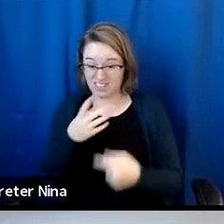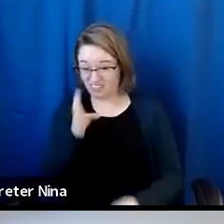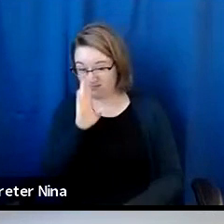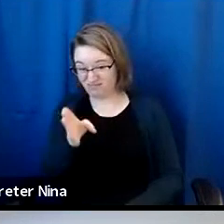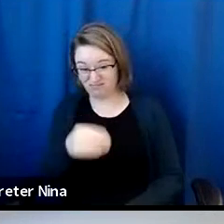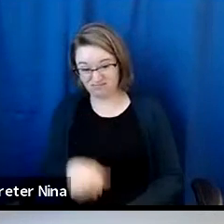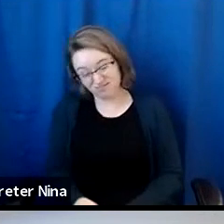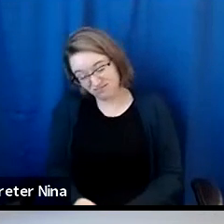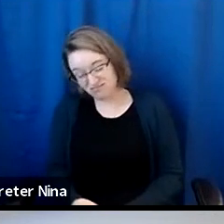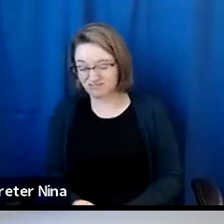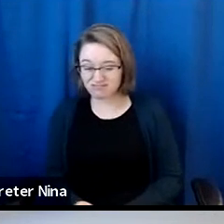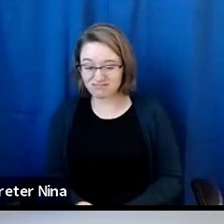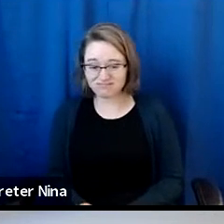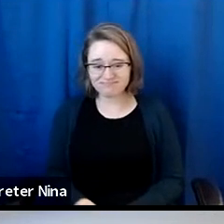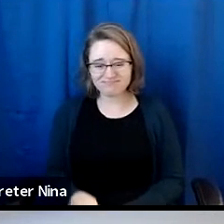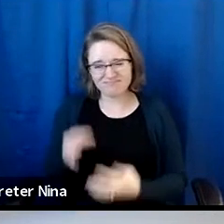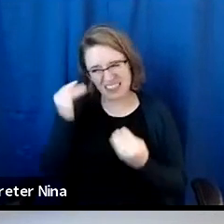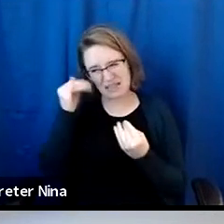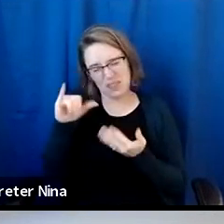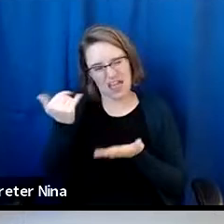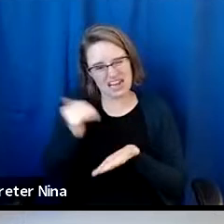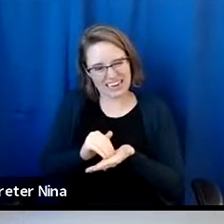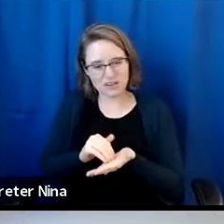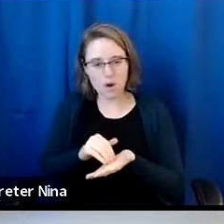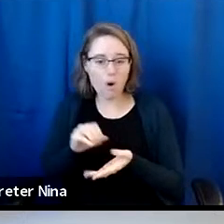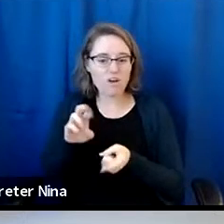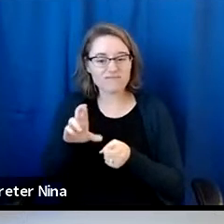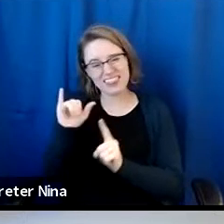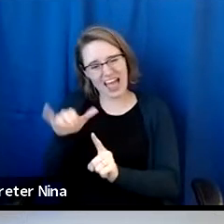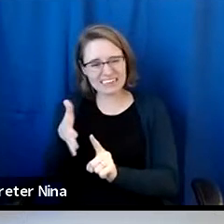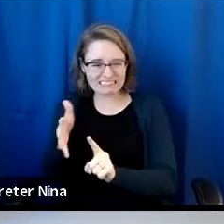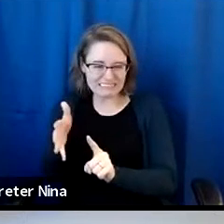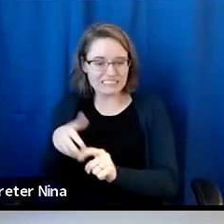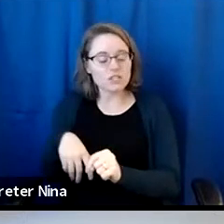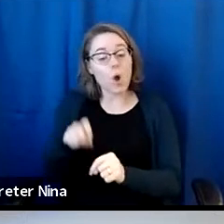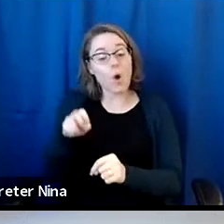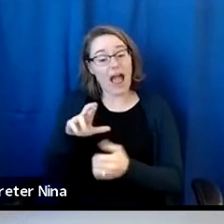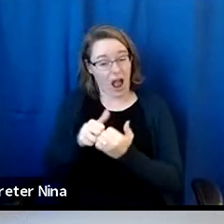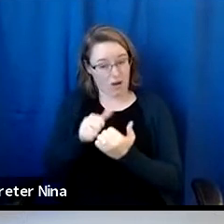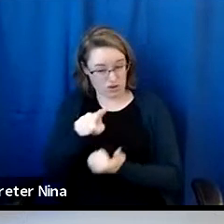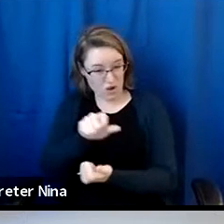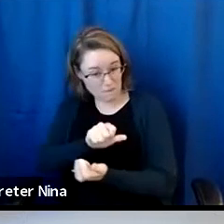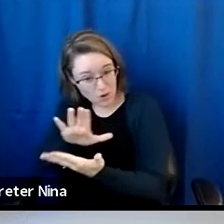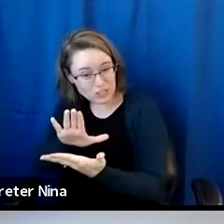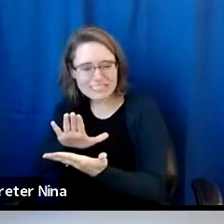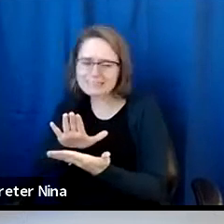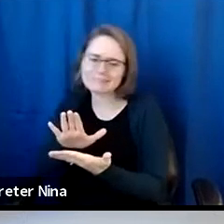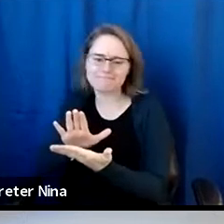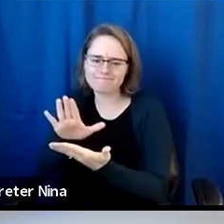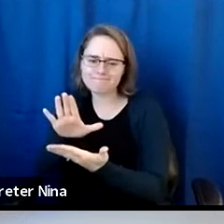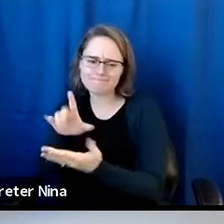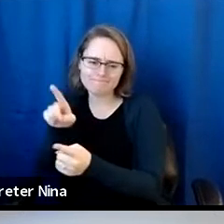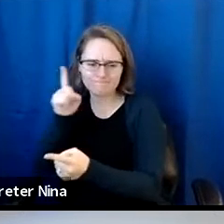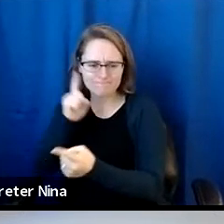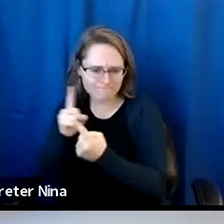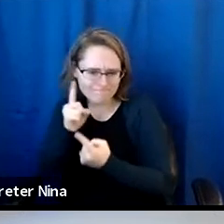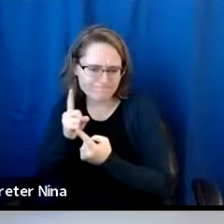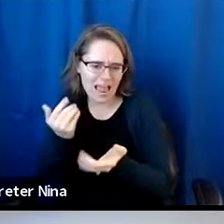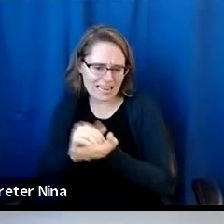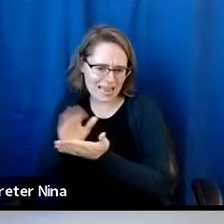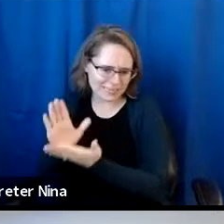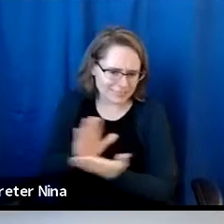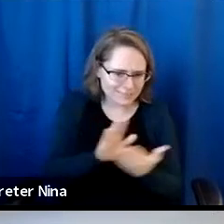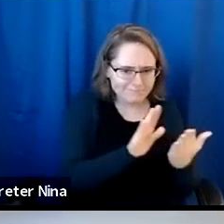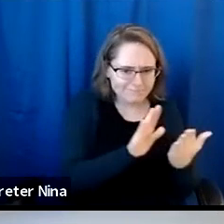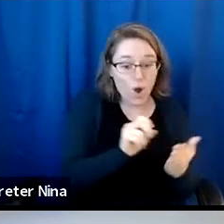you know, you might rethink, or that might not have been, or the way that you're approaching this, you might need to reconsider, or Annesa, you're getting in your